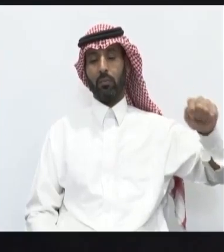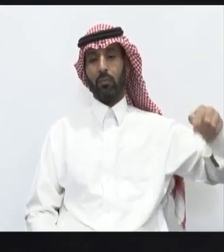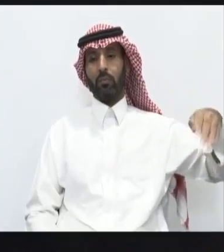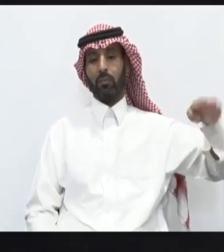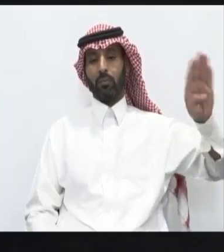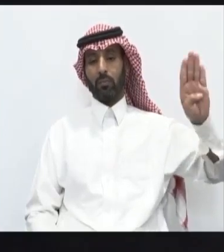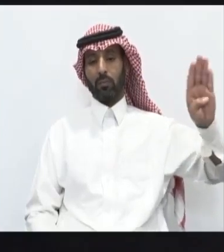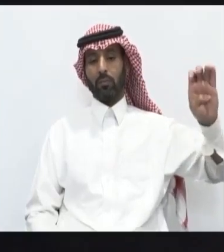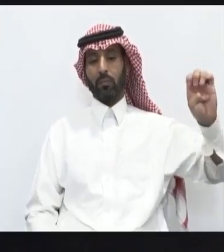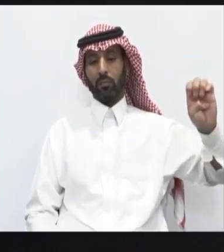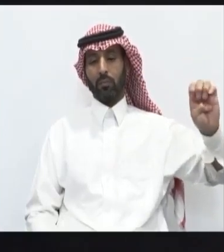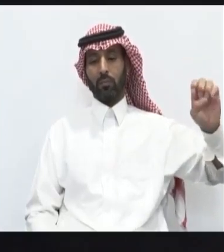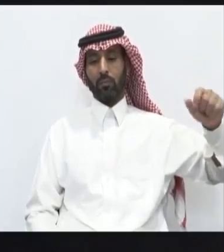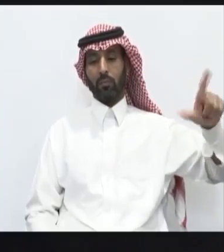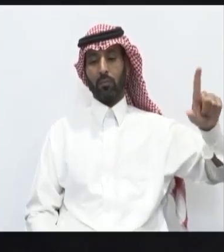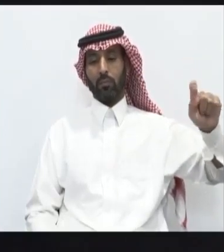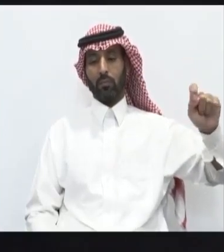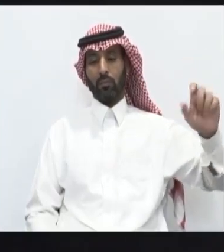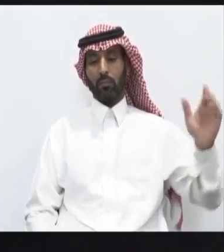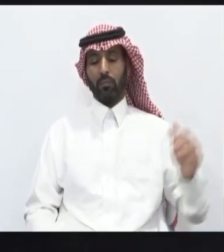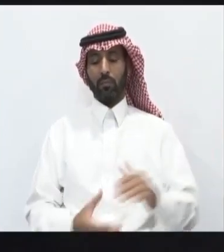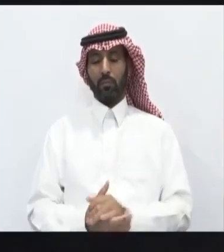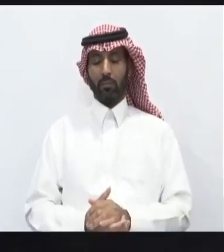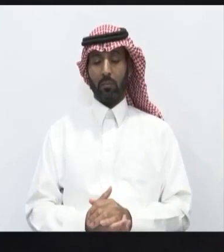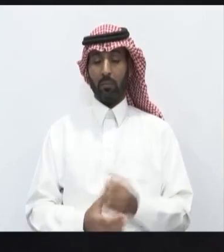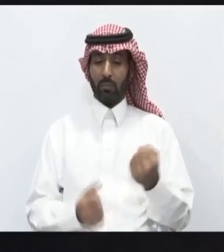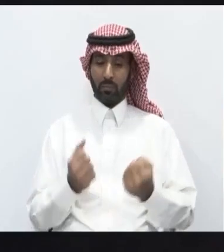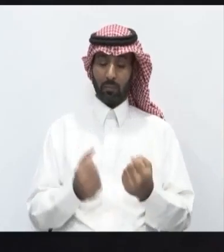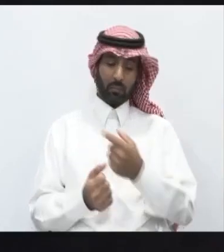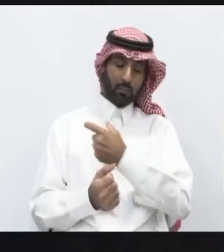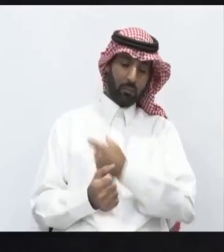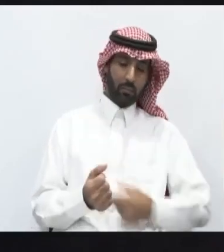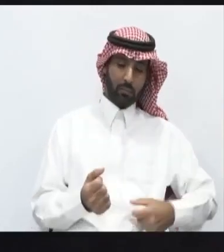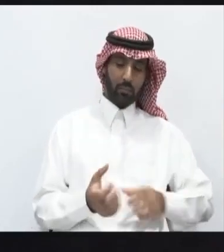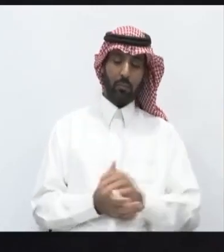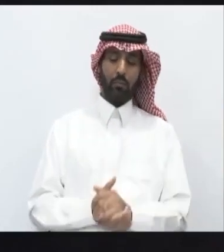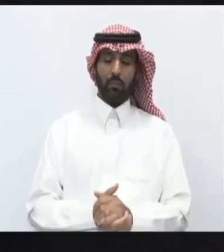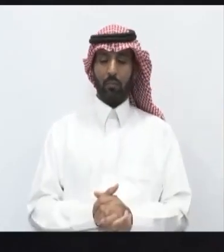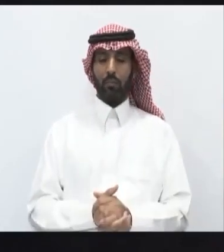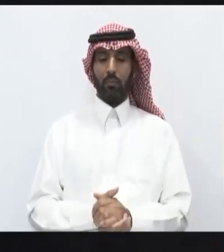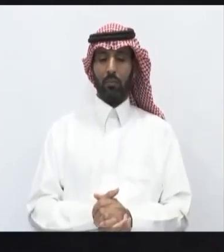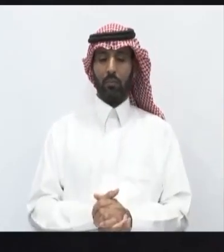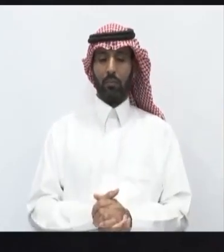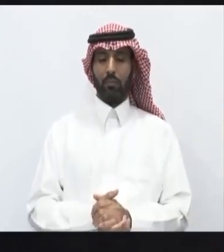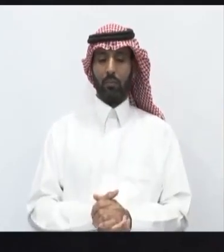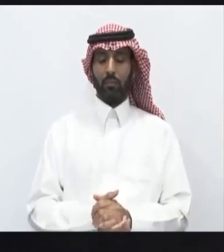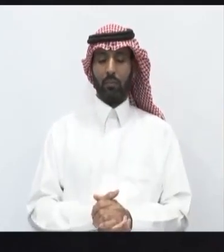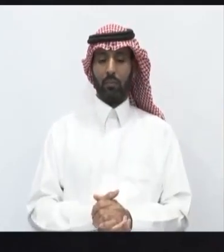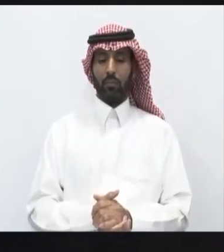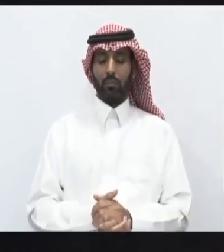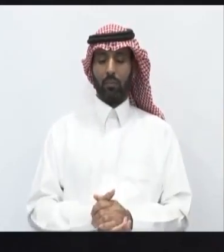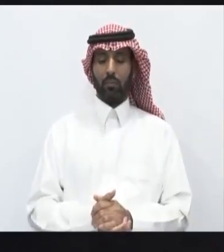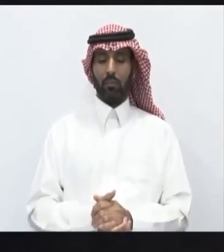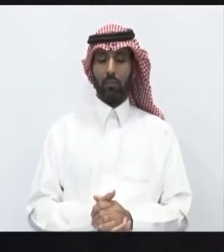seatbelt every time you go in your car. So seatbelt, the word seatbelt.